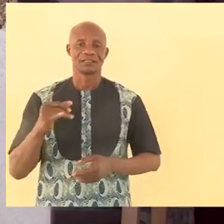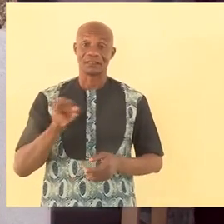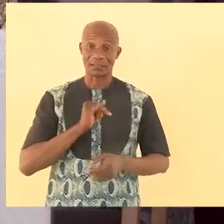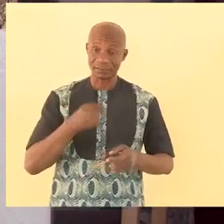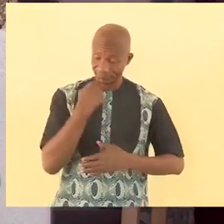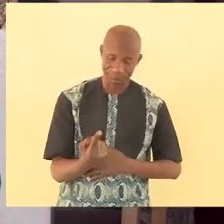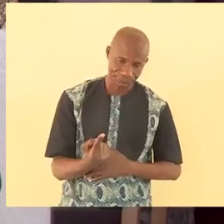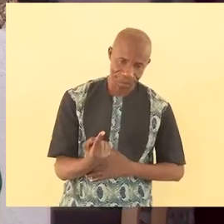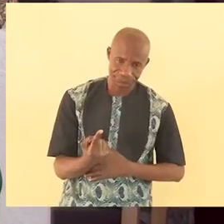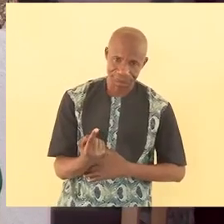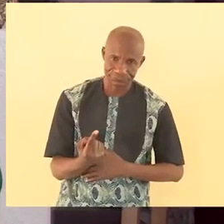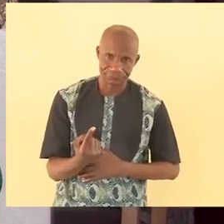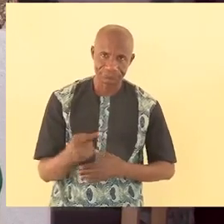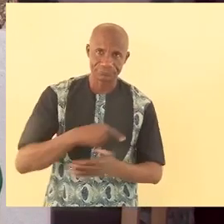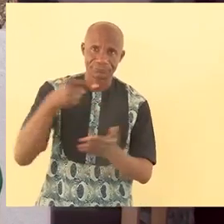And like I said,